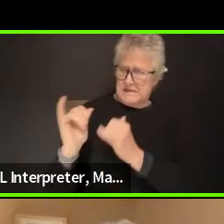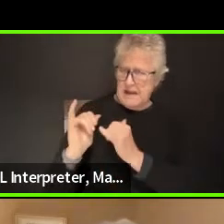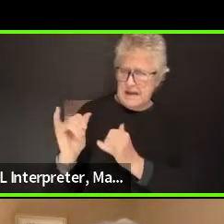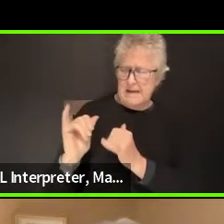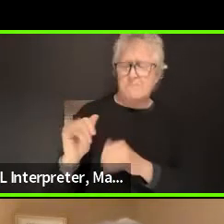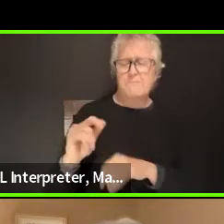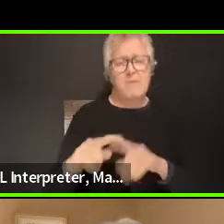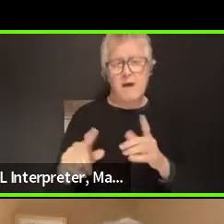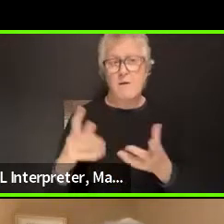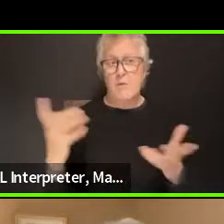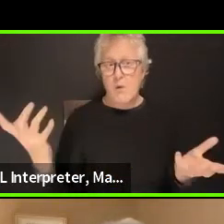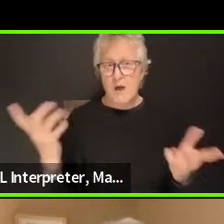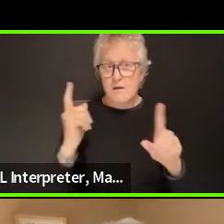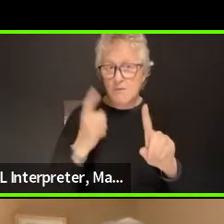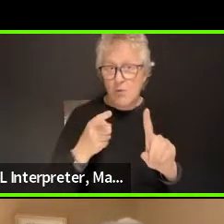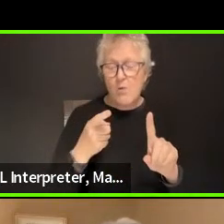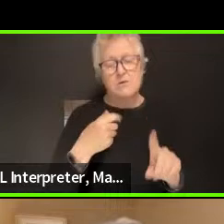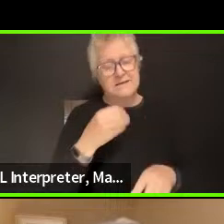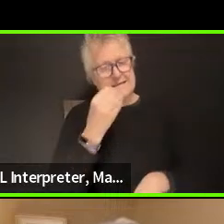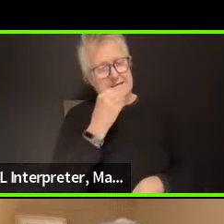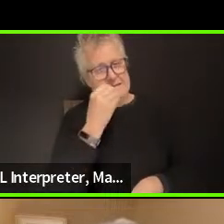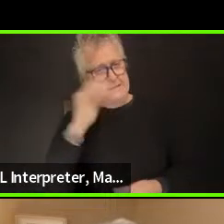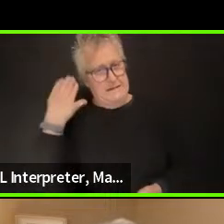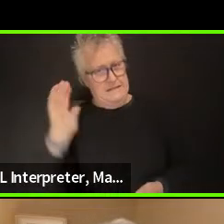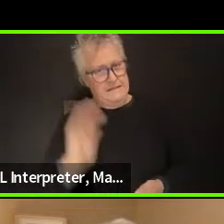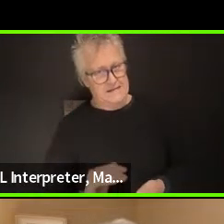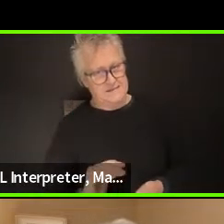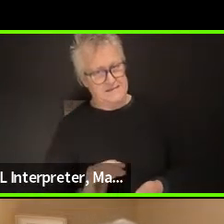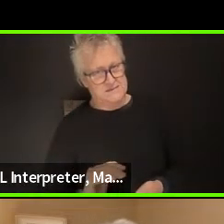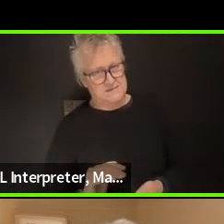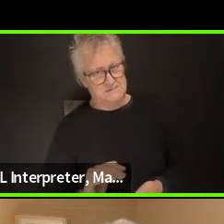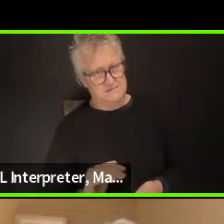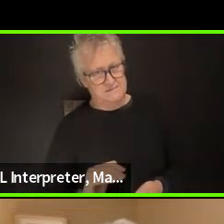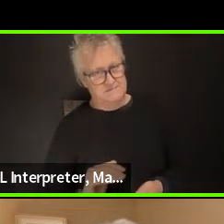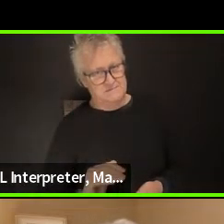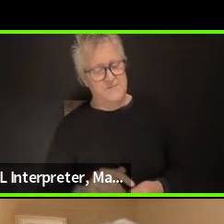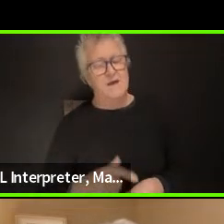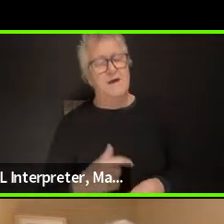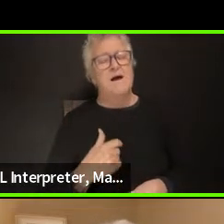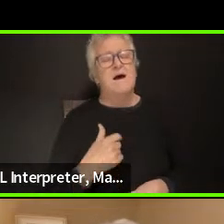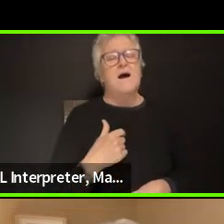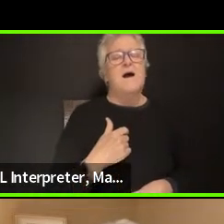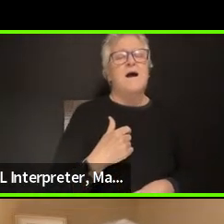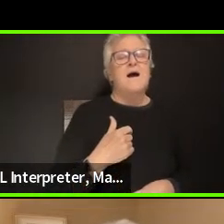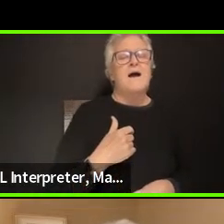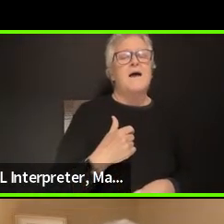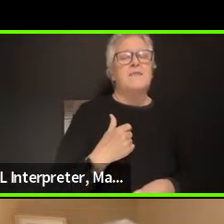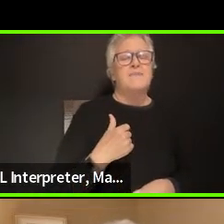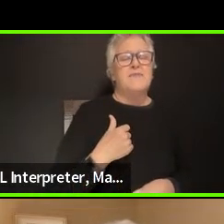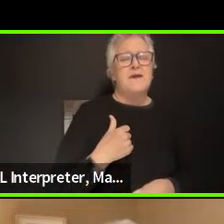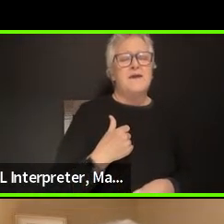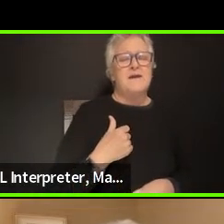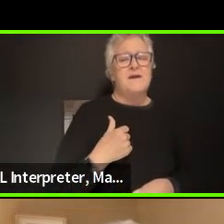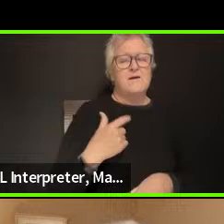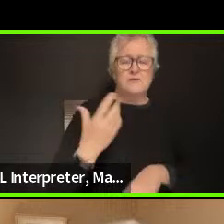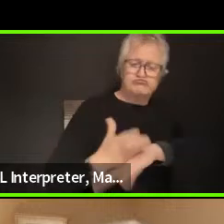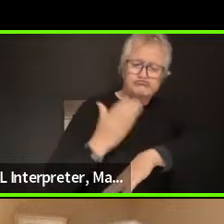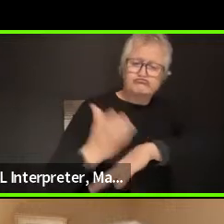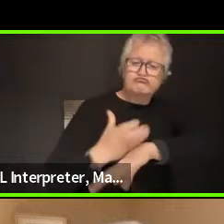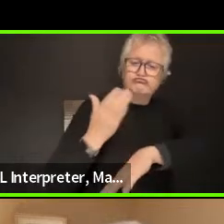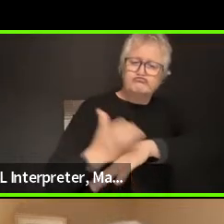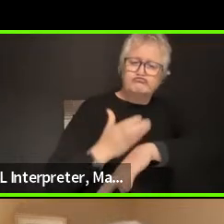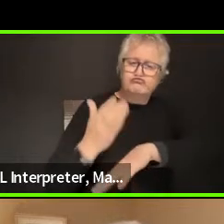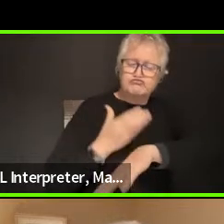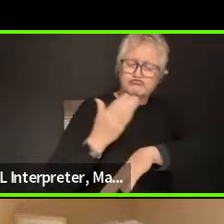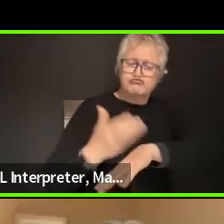But they're working on some sidewalks in my neighborhood and extending them so I can ride my bike to the grocery store. So I need to buy